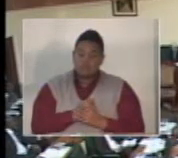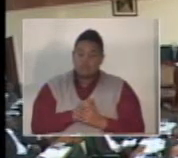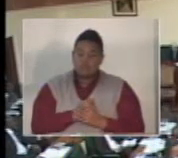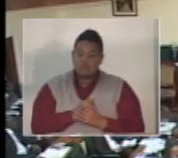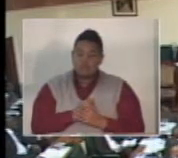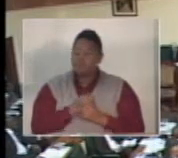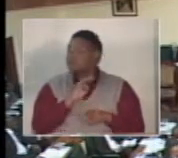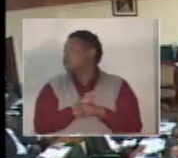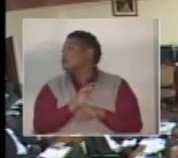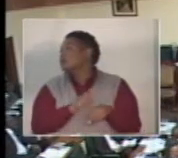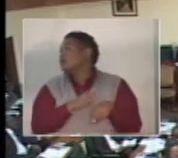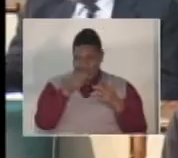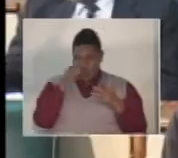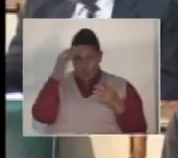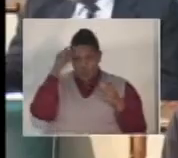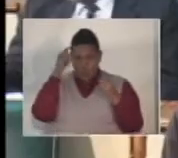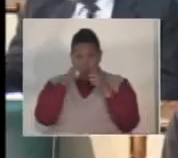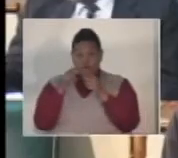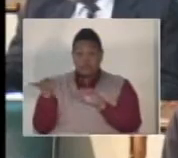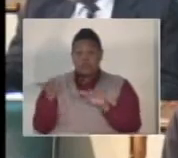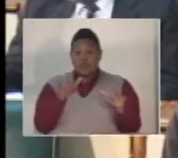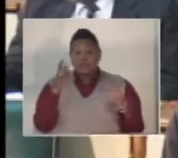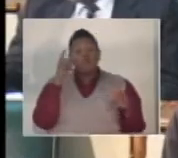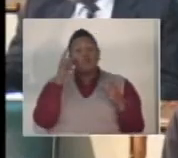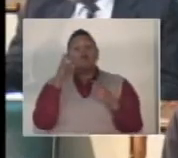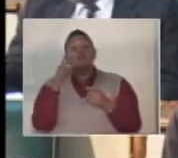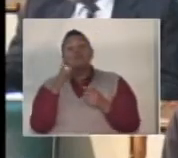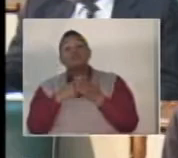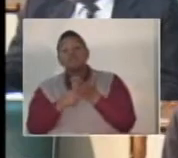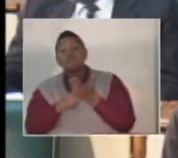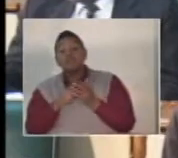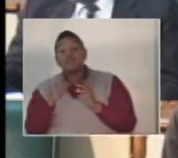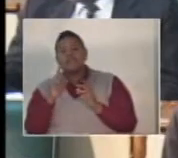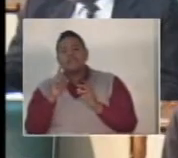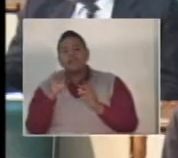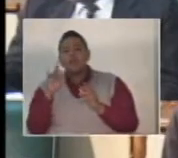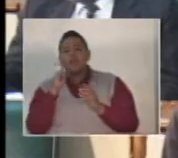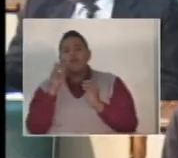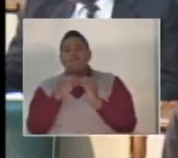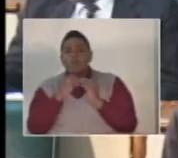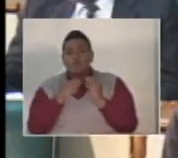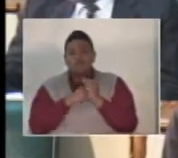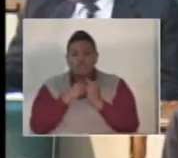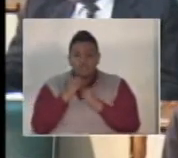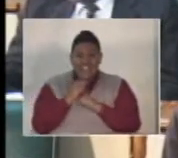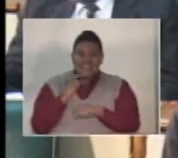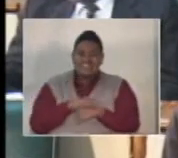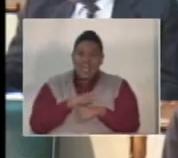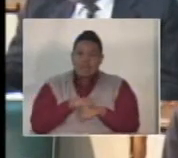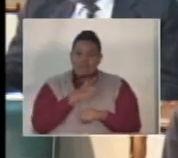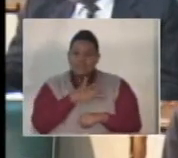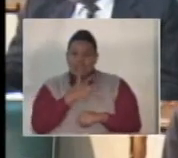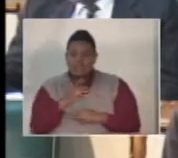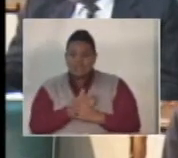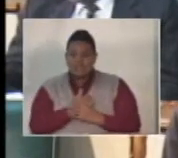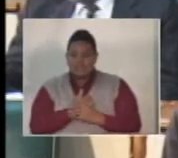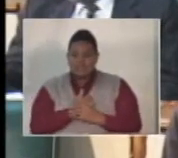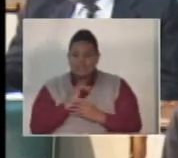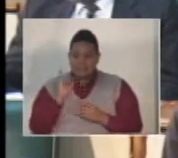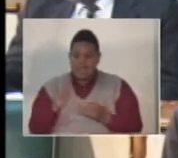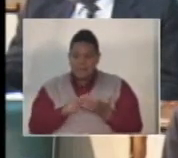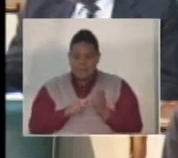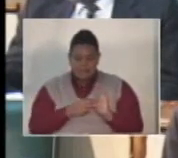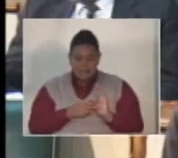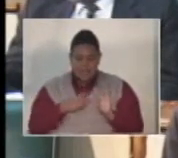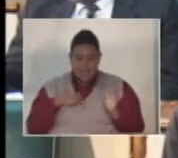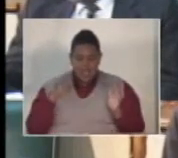2014-2015 sectoral debate on Tuesday, he said the aim was to modify the operations of the Standing Finance Committee of Parliament. In that regard, Mr. Speaker,